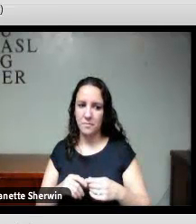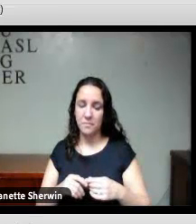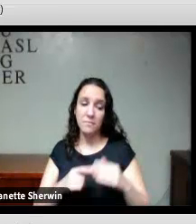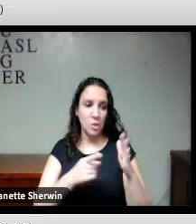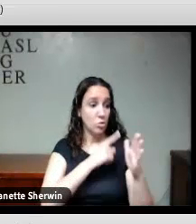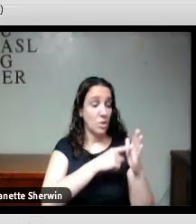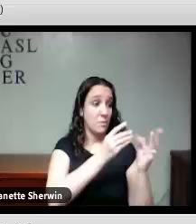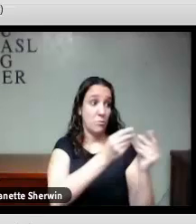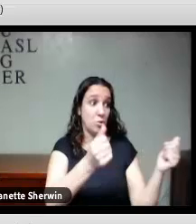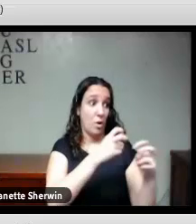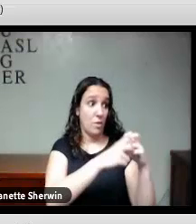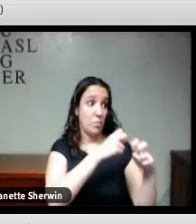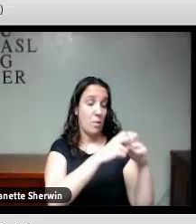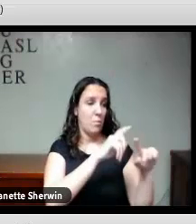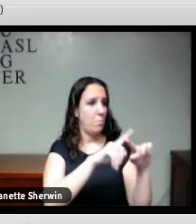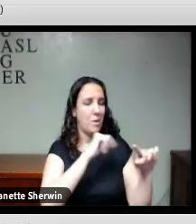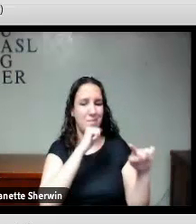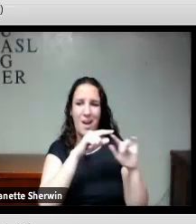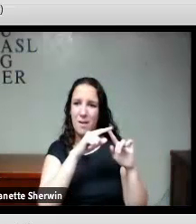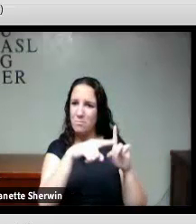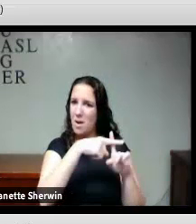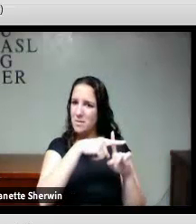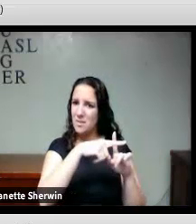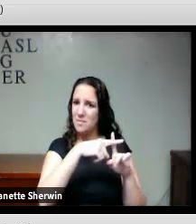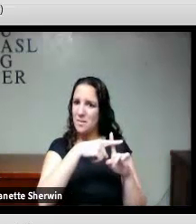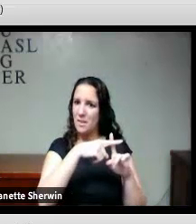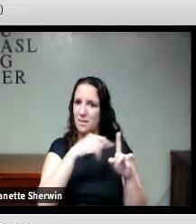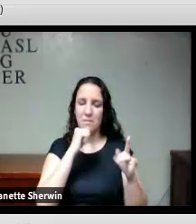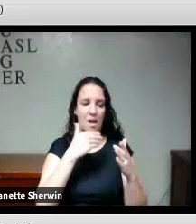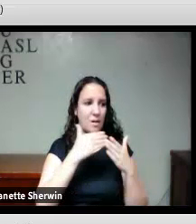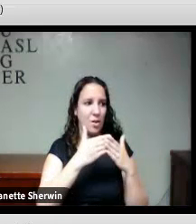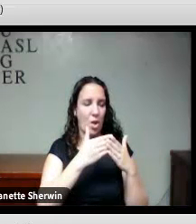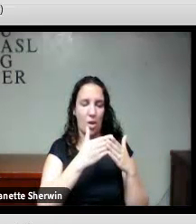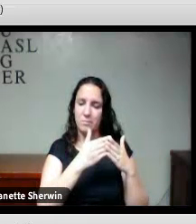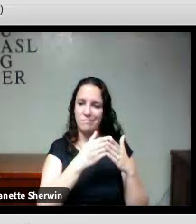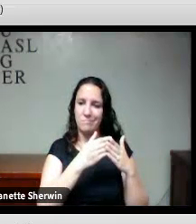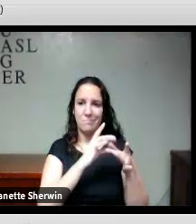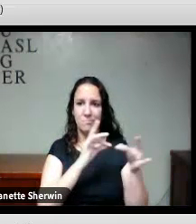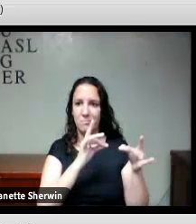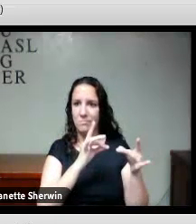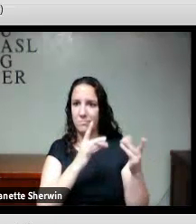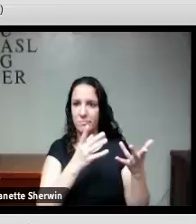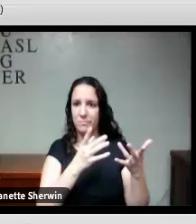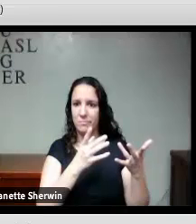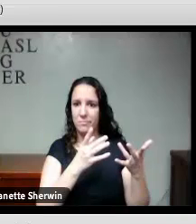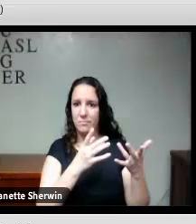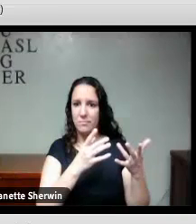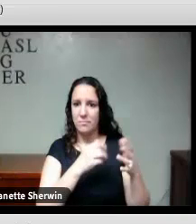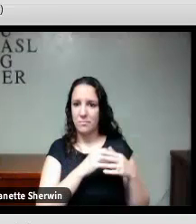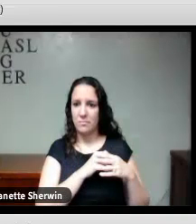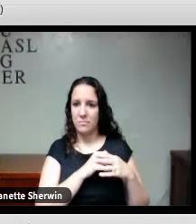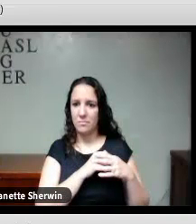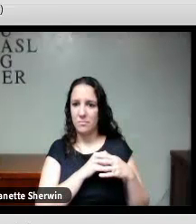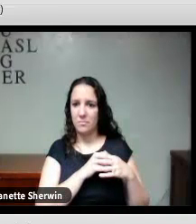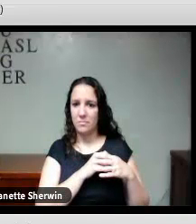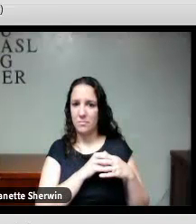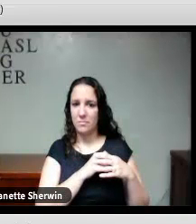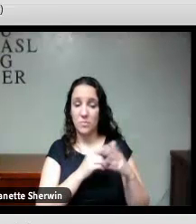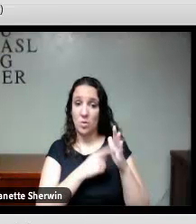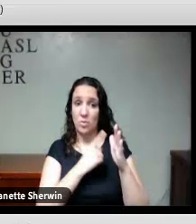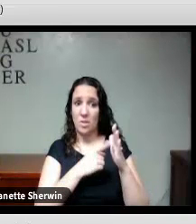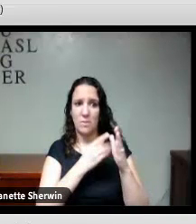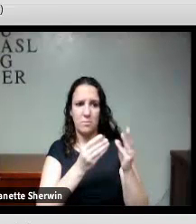about that. That feels a lot better than resolving a situation, getting rid of Mrs. Smith, and she's out the door, and we're glad she's out the door, but we